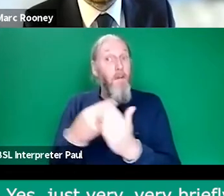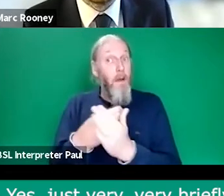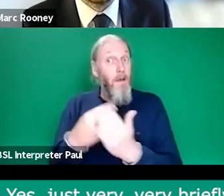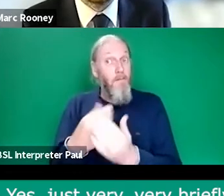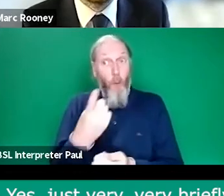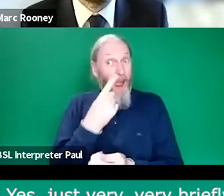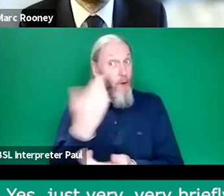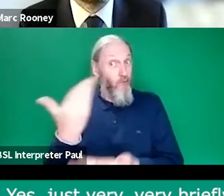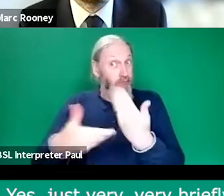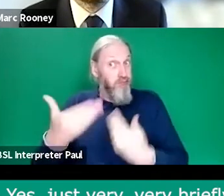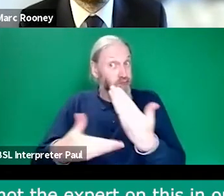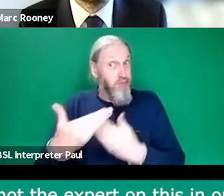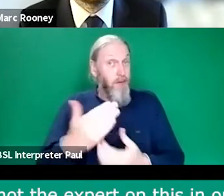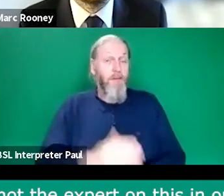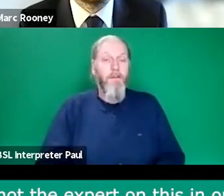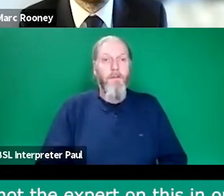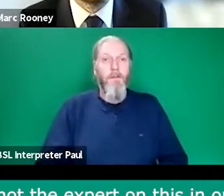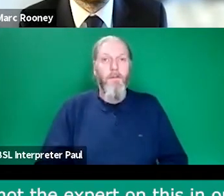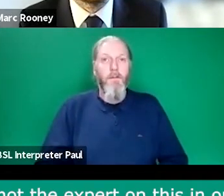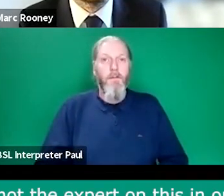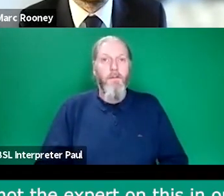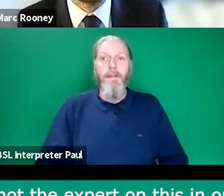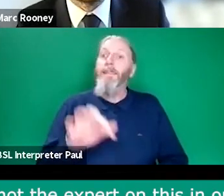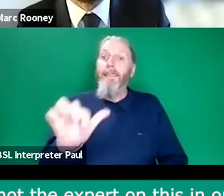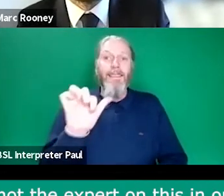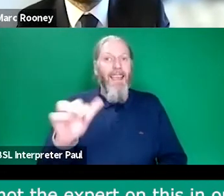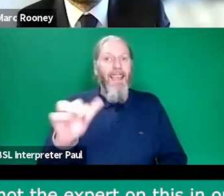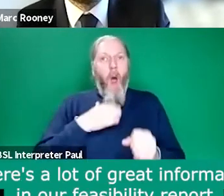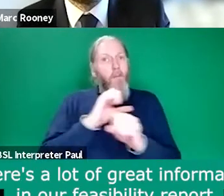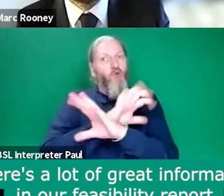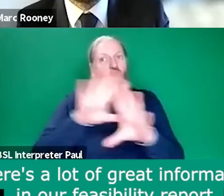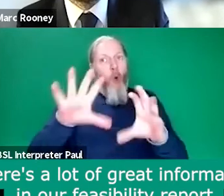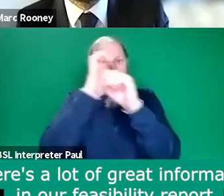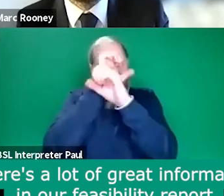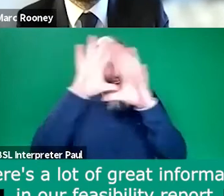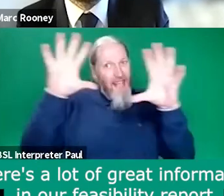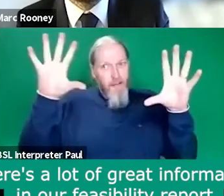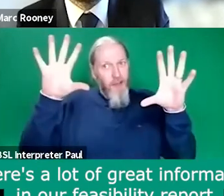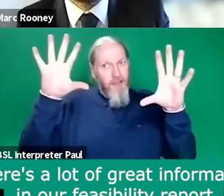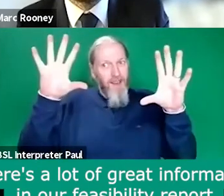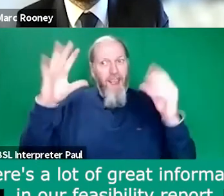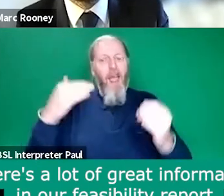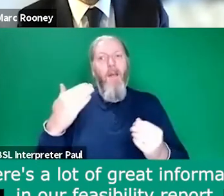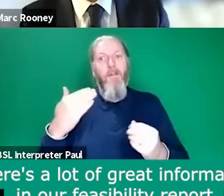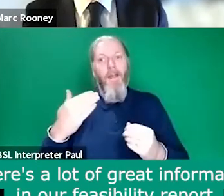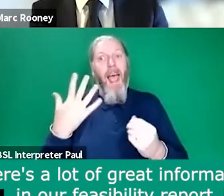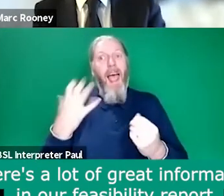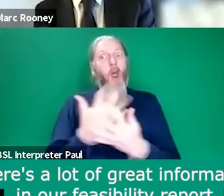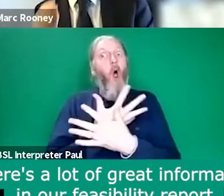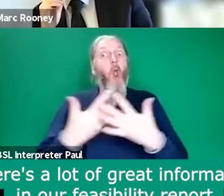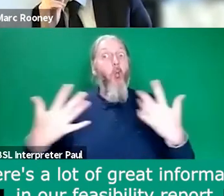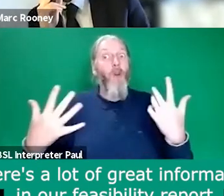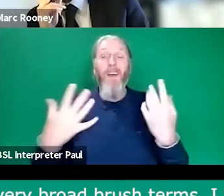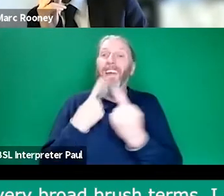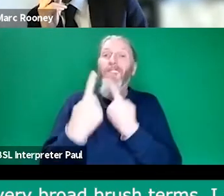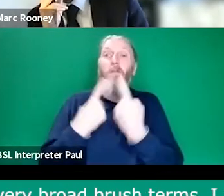Yeah, just very, very briefly. So I'm not the expert on this in our team. There's a lot of great information in our